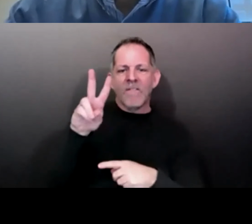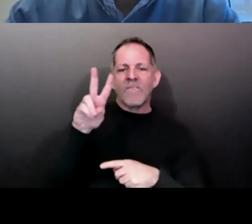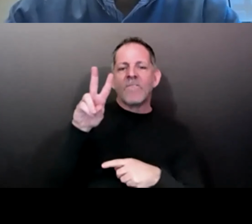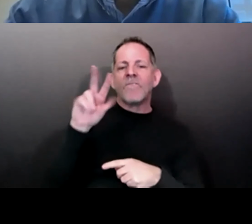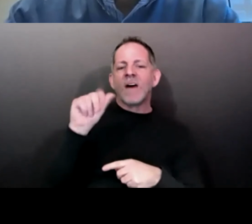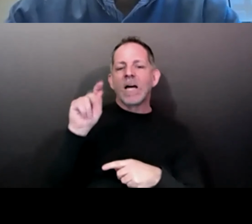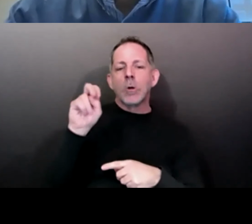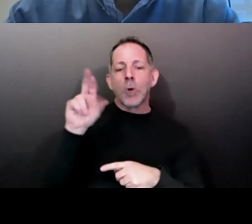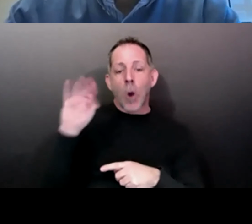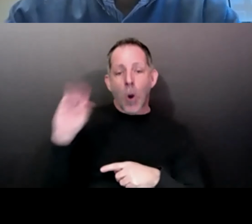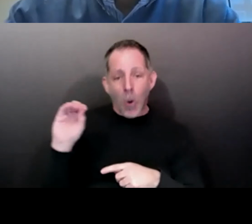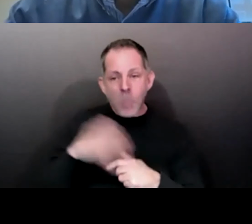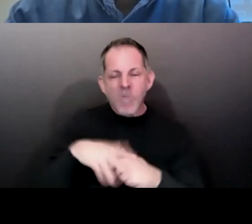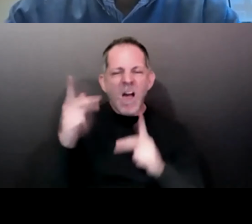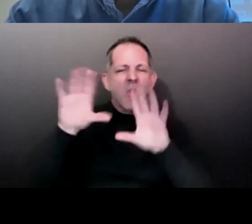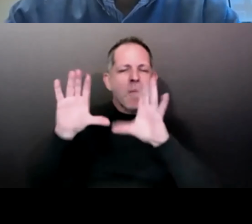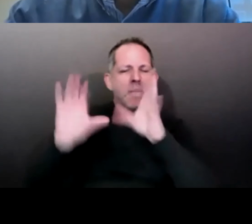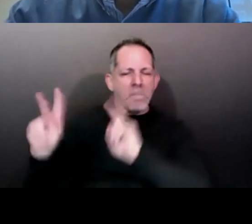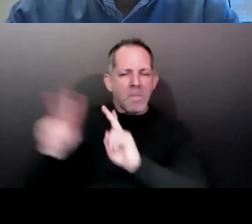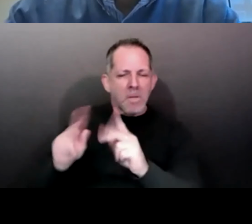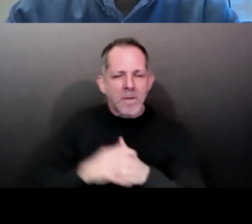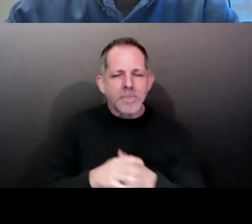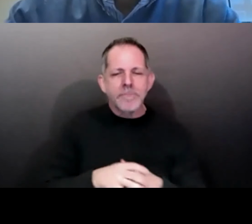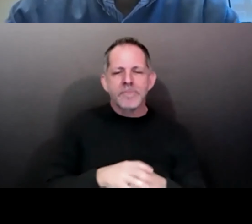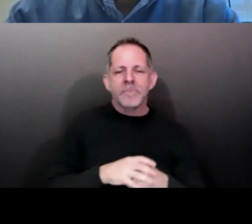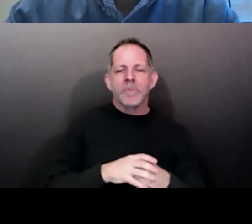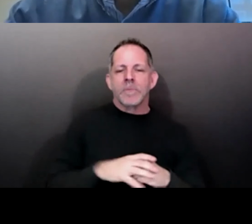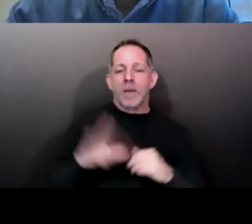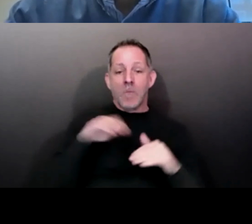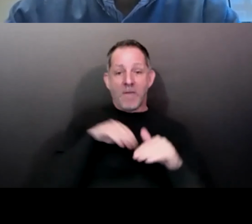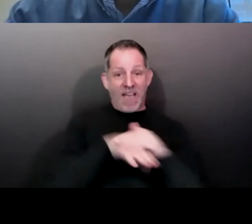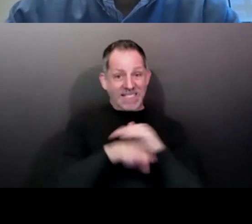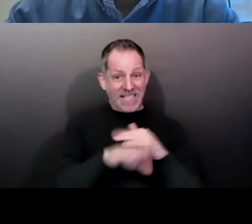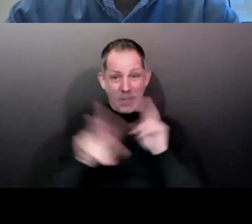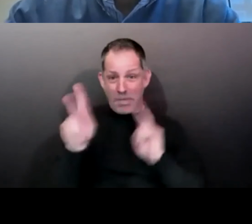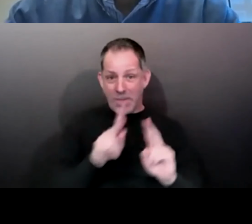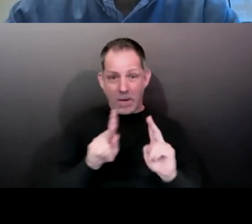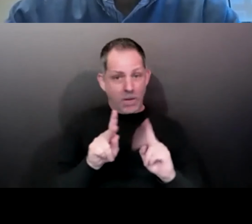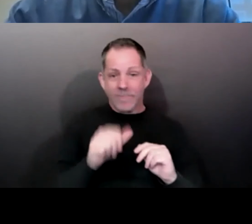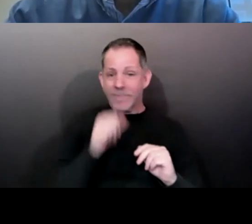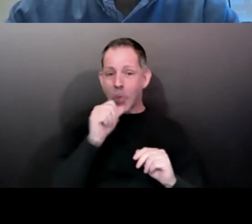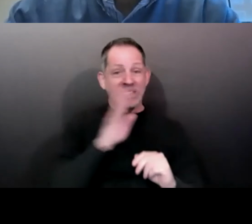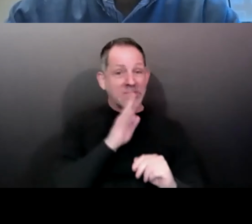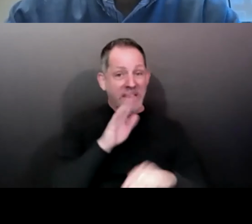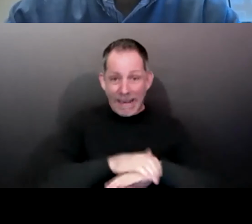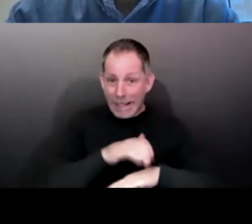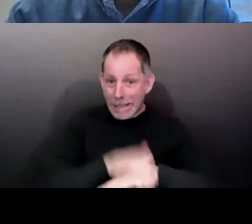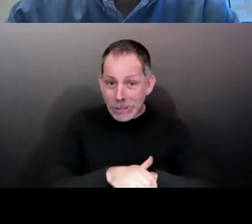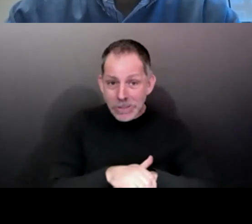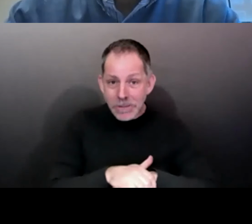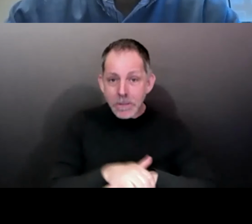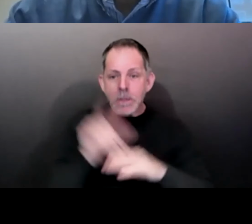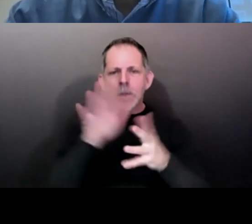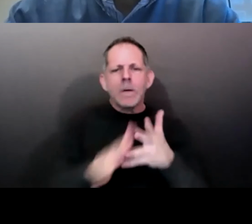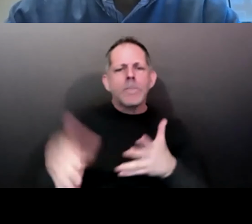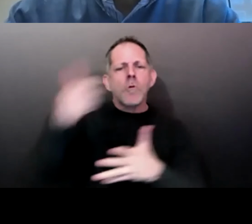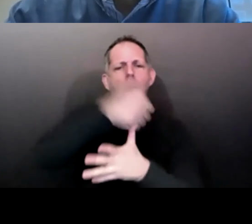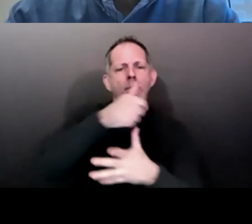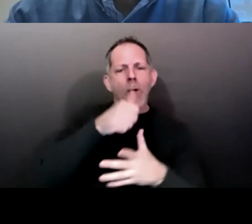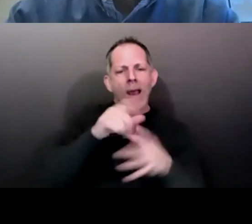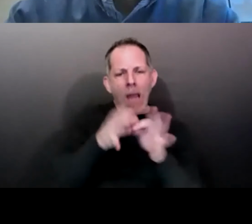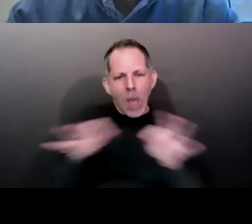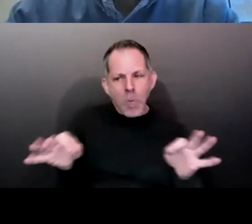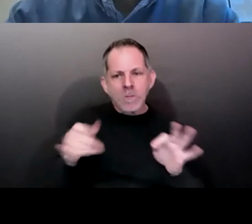have direct access for people who do not speak English as their primary language, so they can reach out to folks who can speak directly to them so they don't have to wait